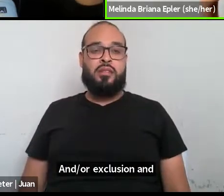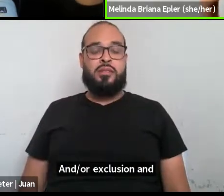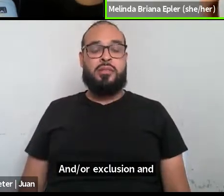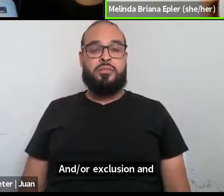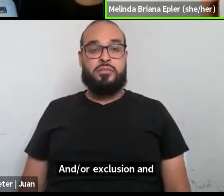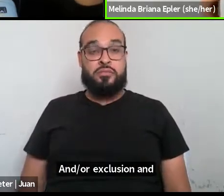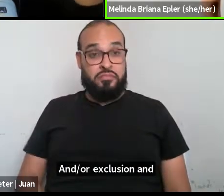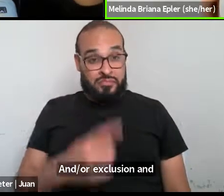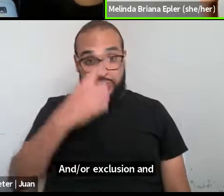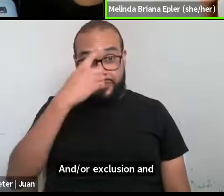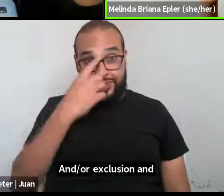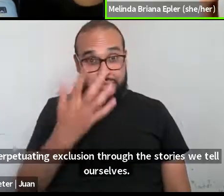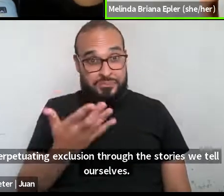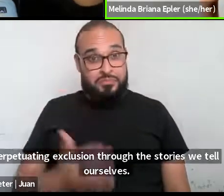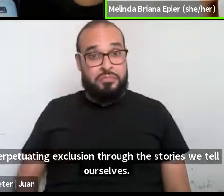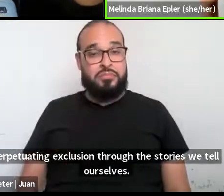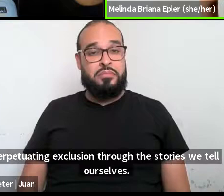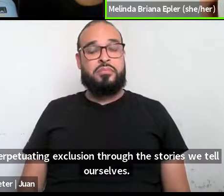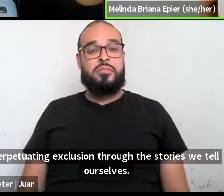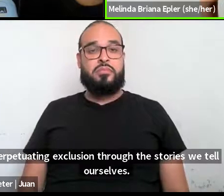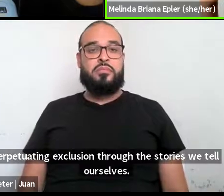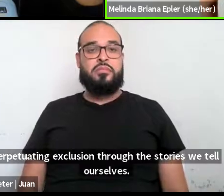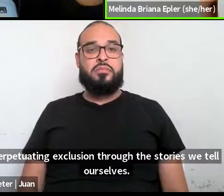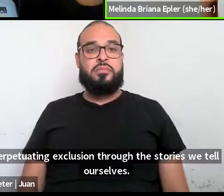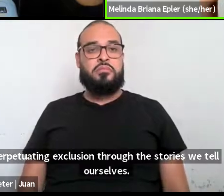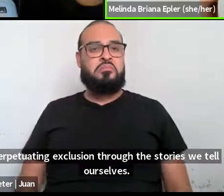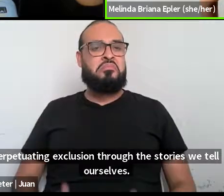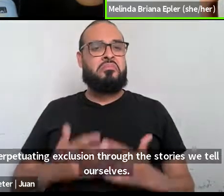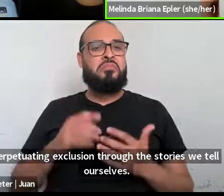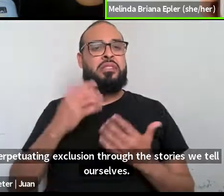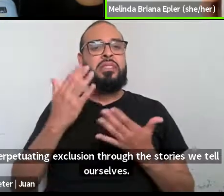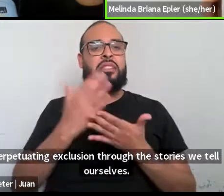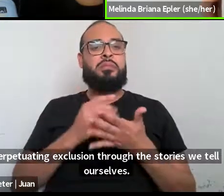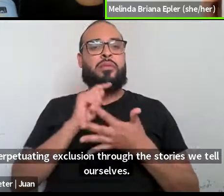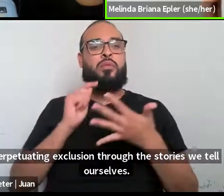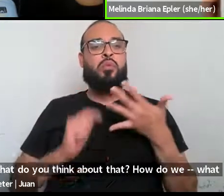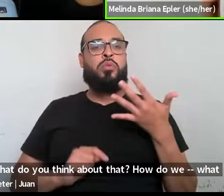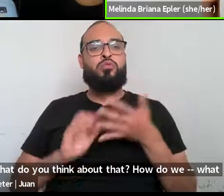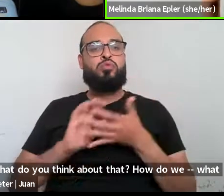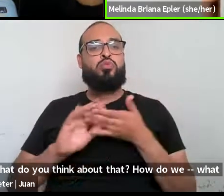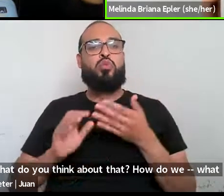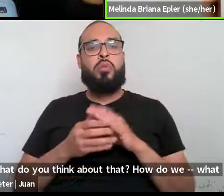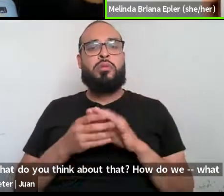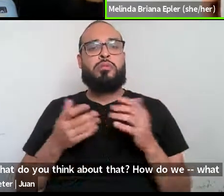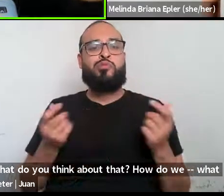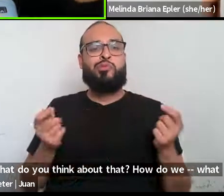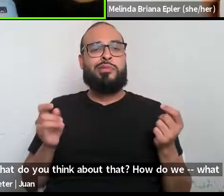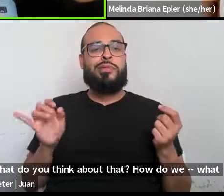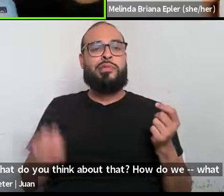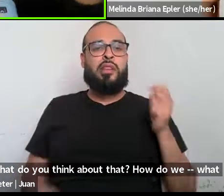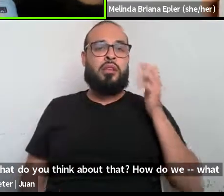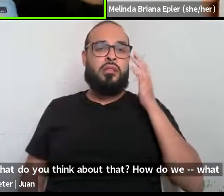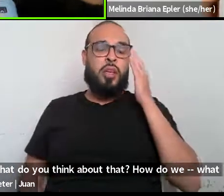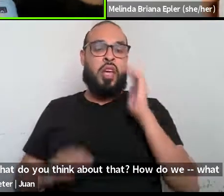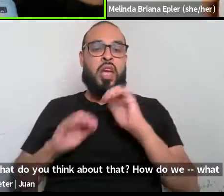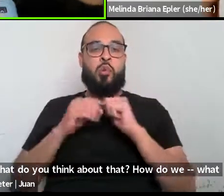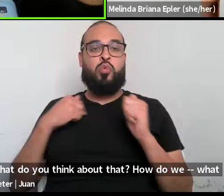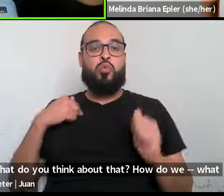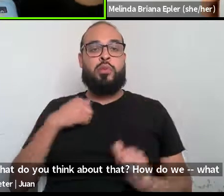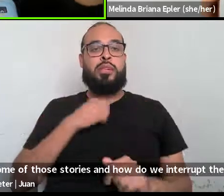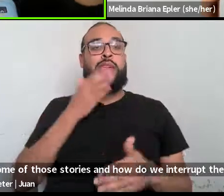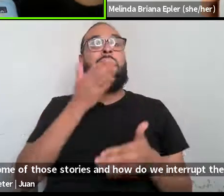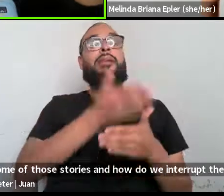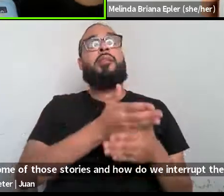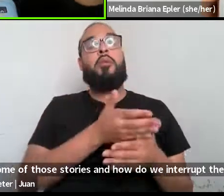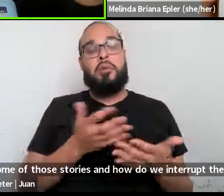What do you think about that? How do we, what are some of those stories, and how do we interrupt them? I mean, I think that it is